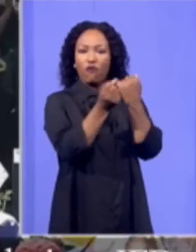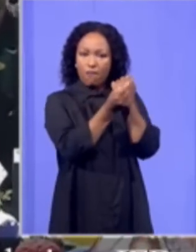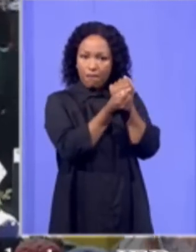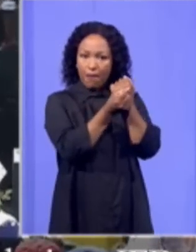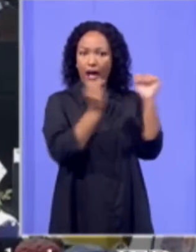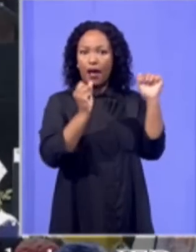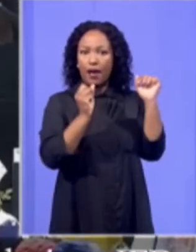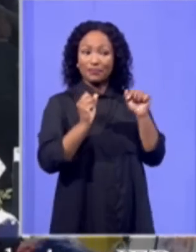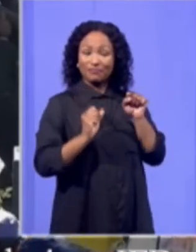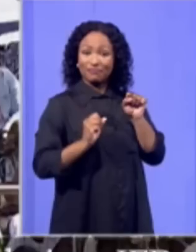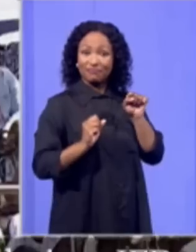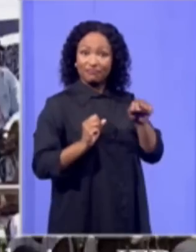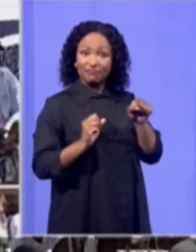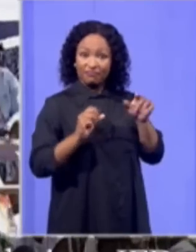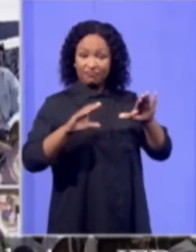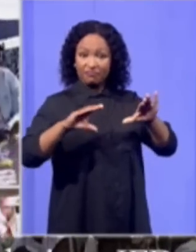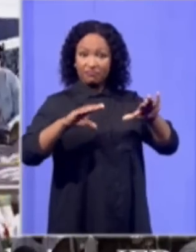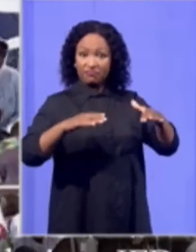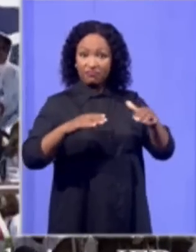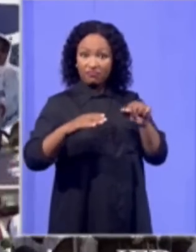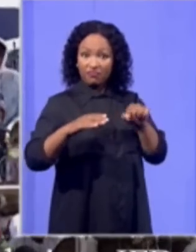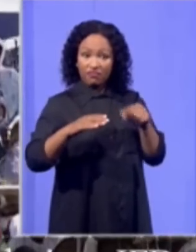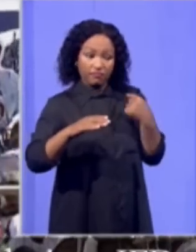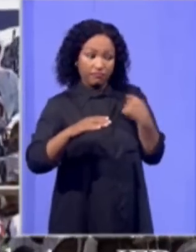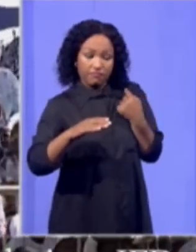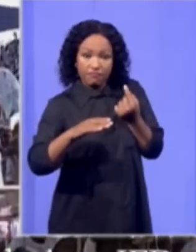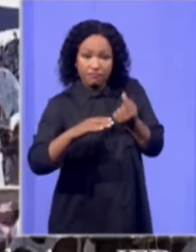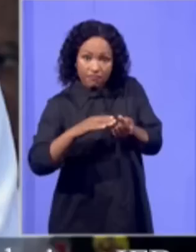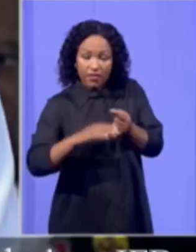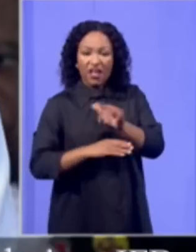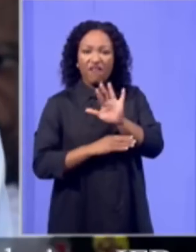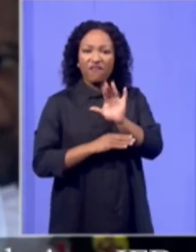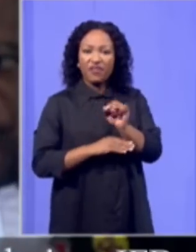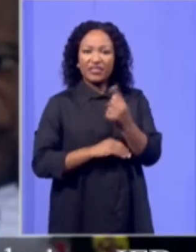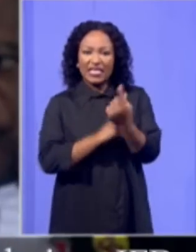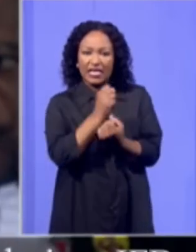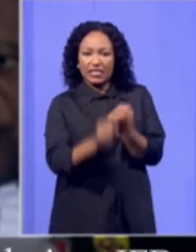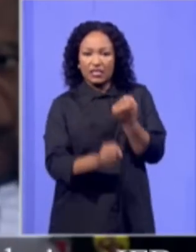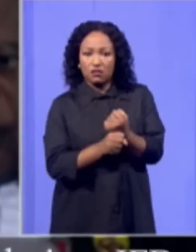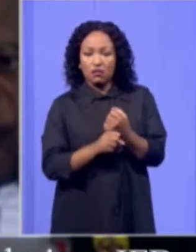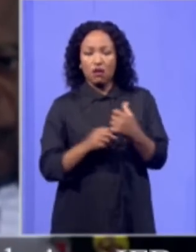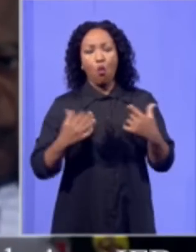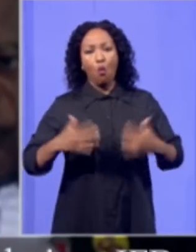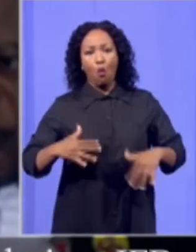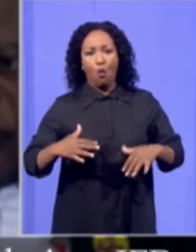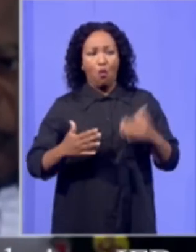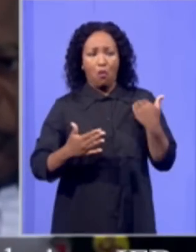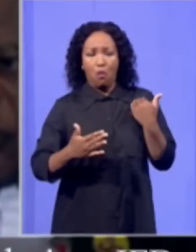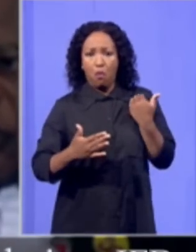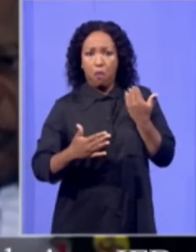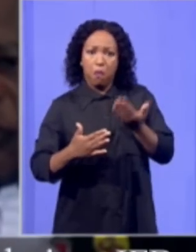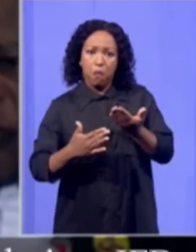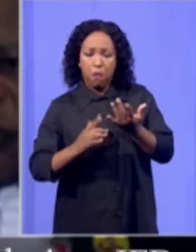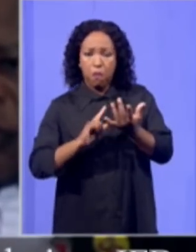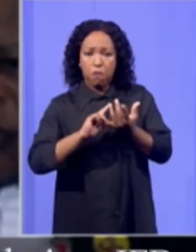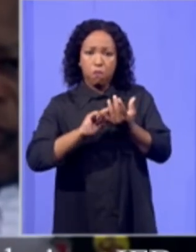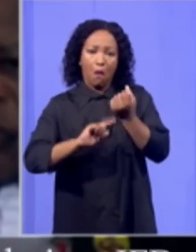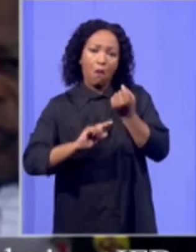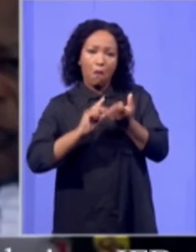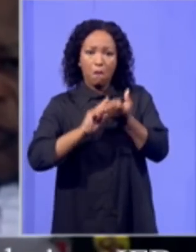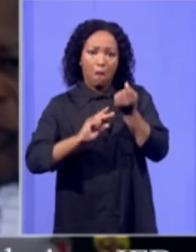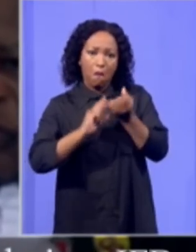the IFP over the 50 years has been a remarkable one. A journey